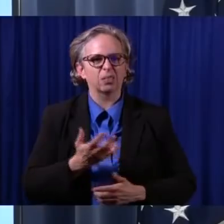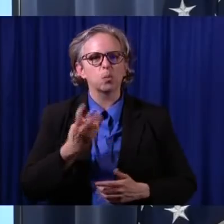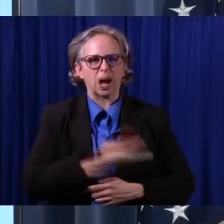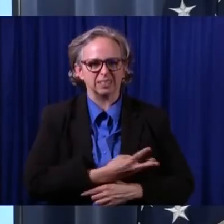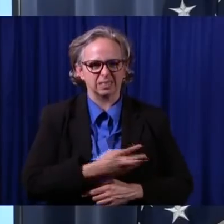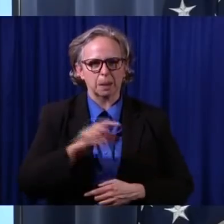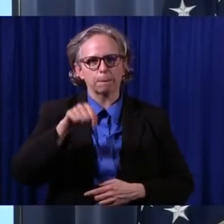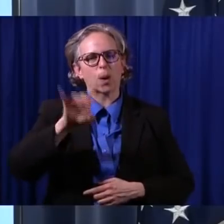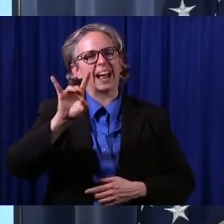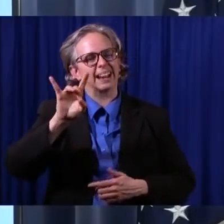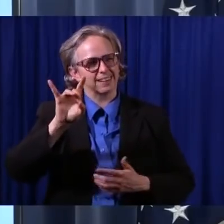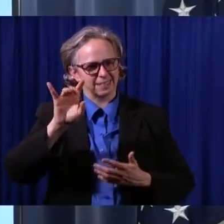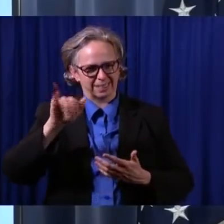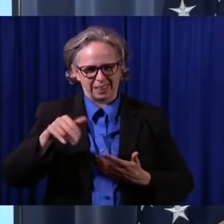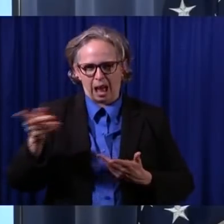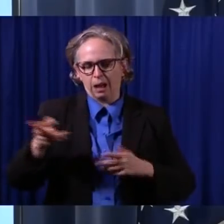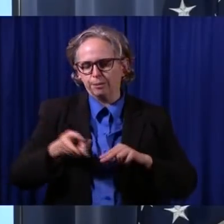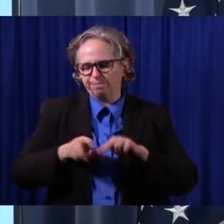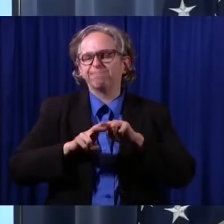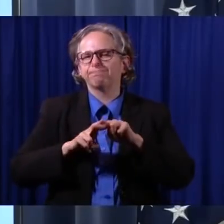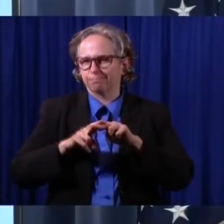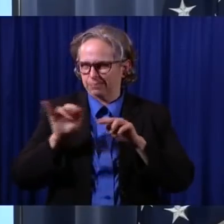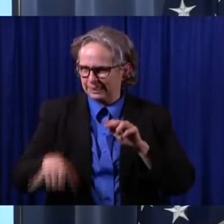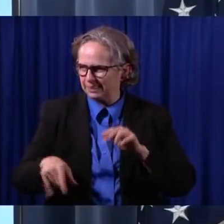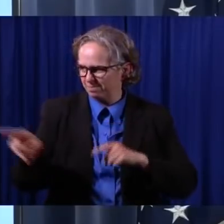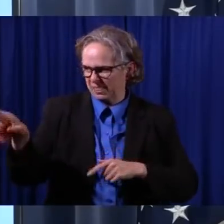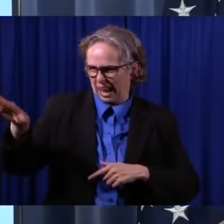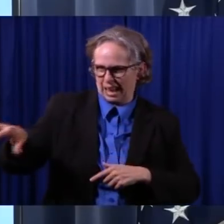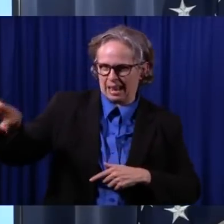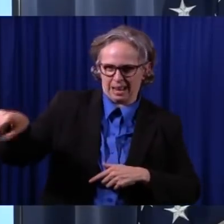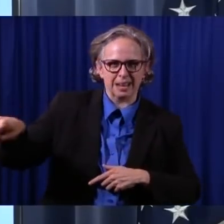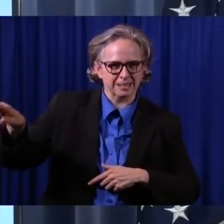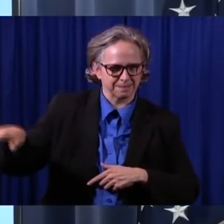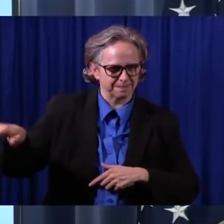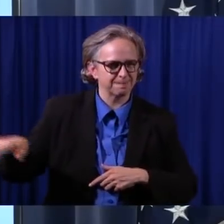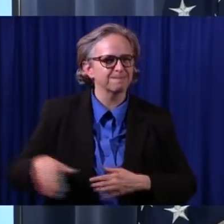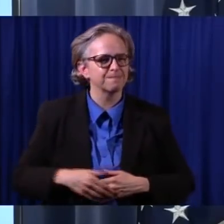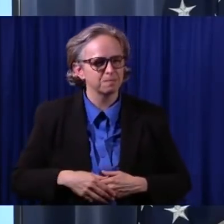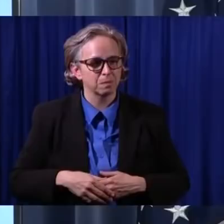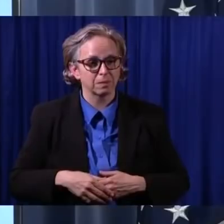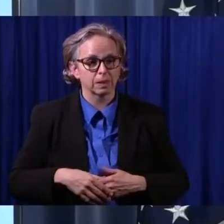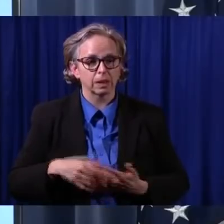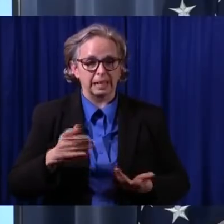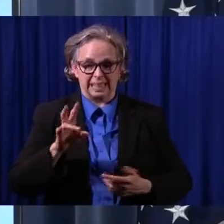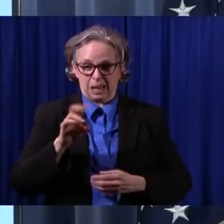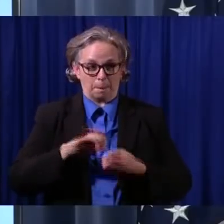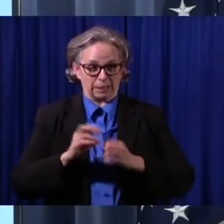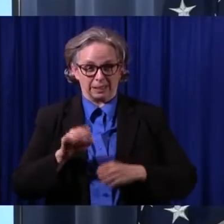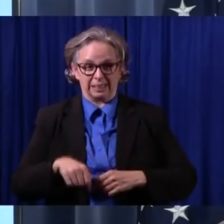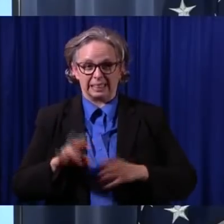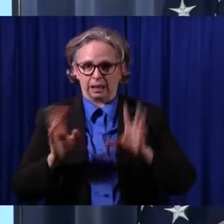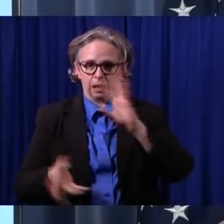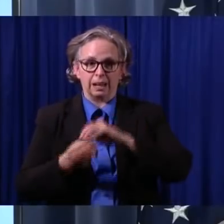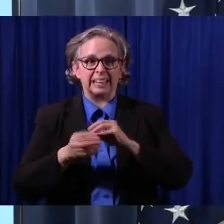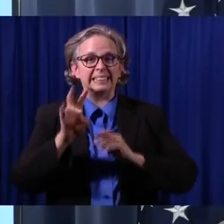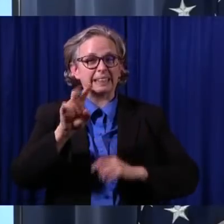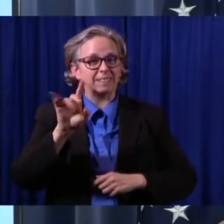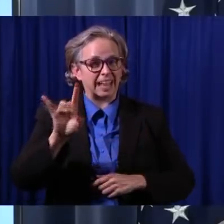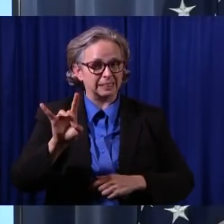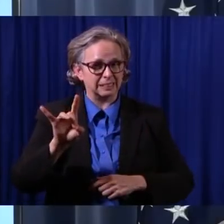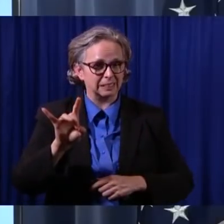0.8, slight increase since the end of May. We combine Regions 7 and 8 just to get enough numbers.